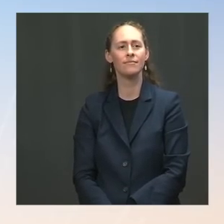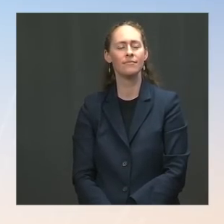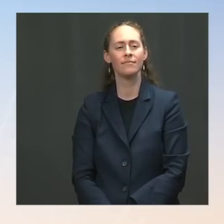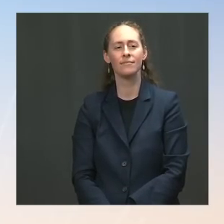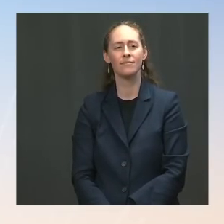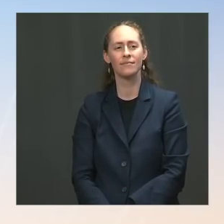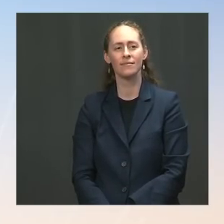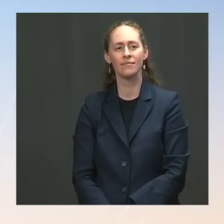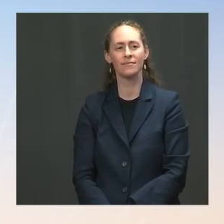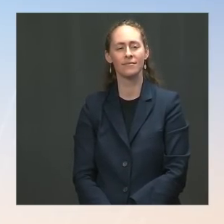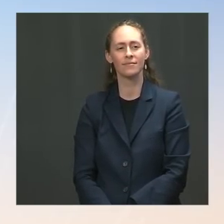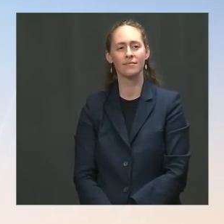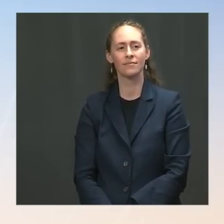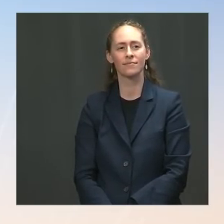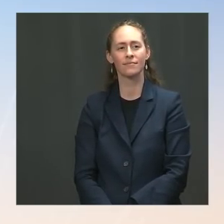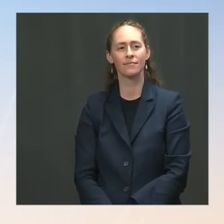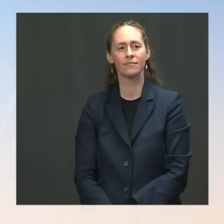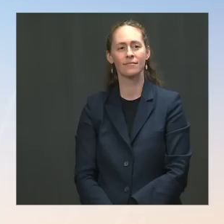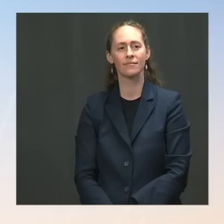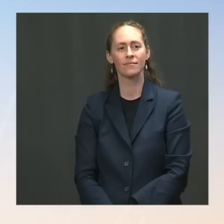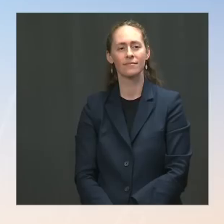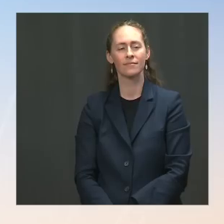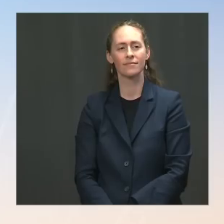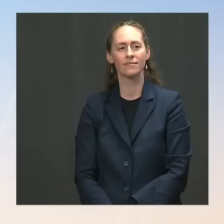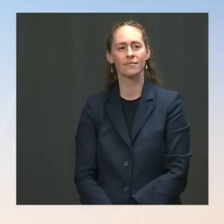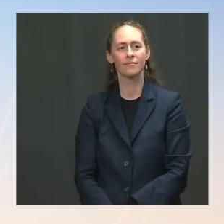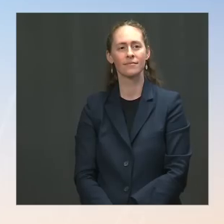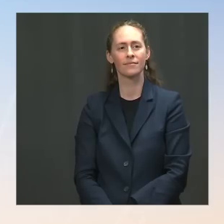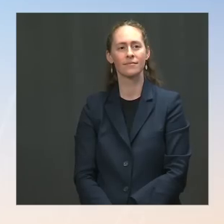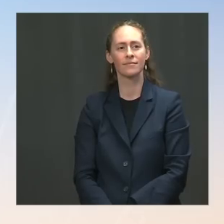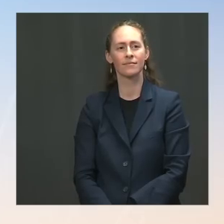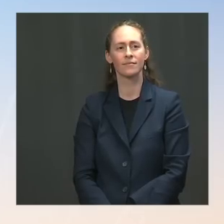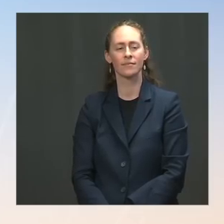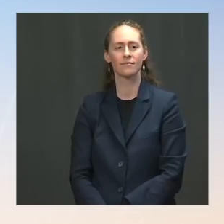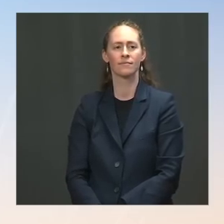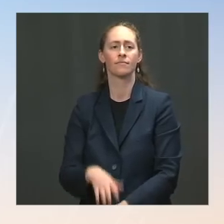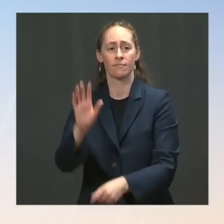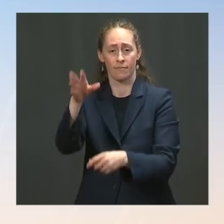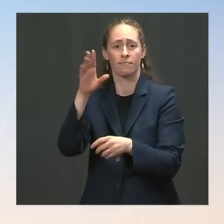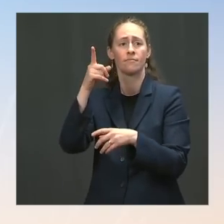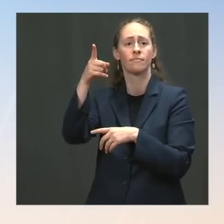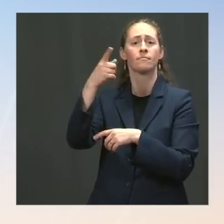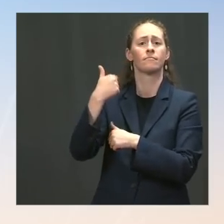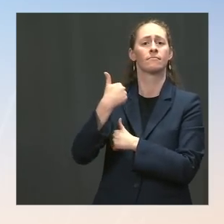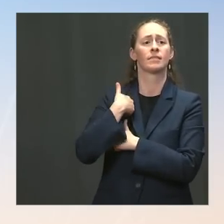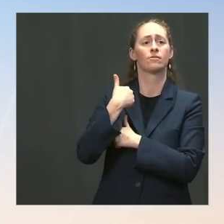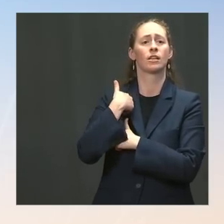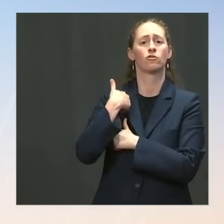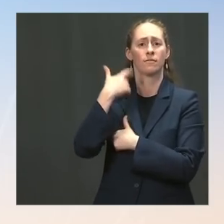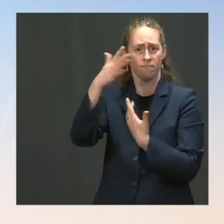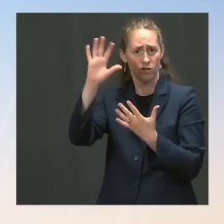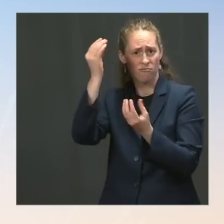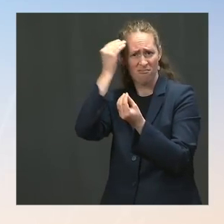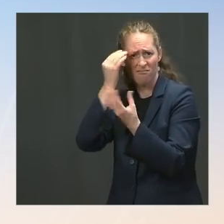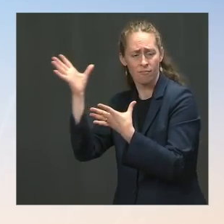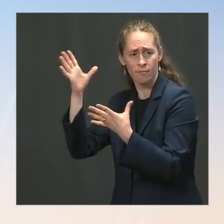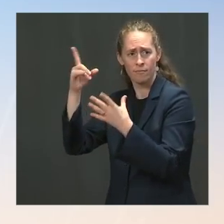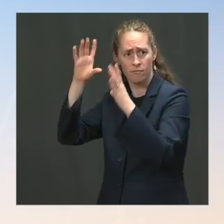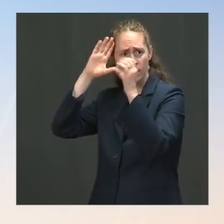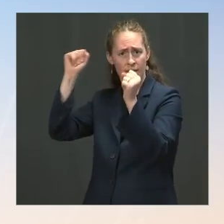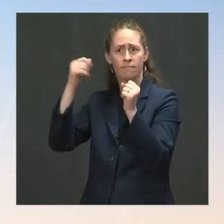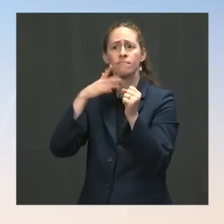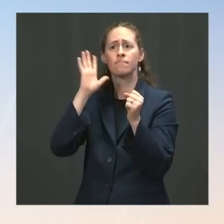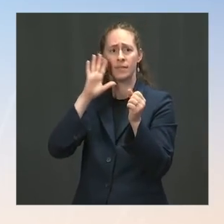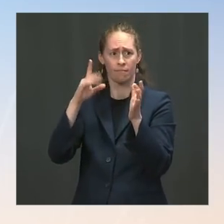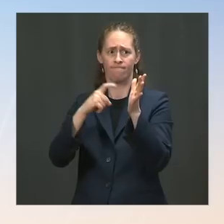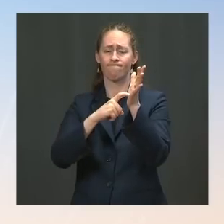to mandate vaccines for the military? And if so, does the president intend to accept that recommendation to sign a waiver authorizing